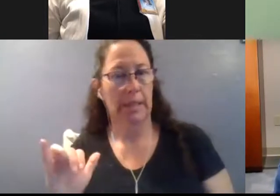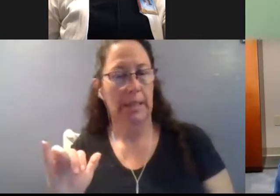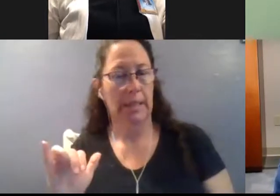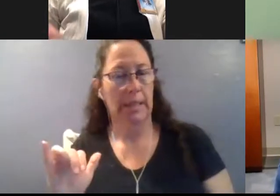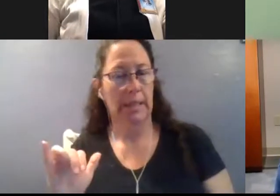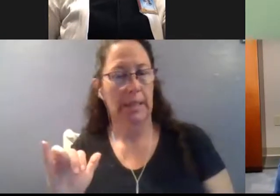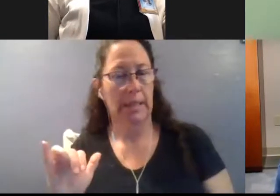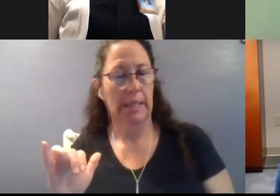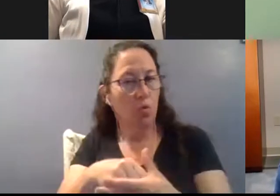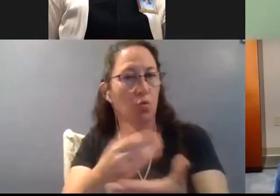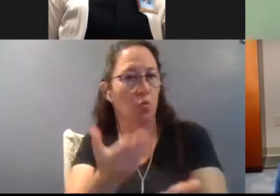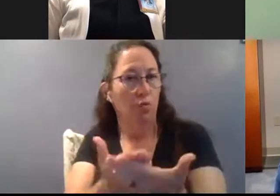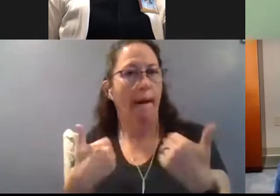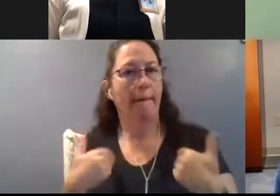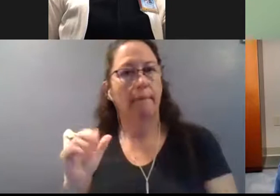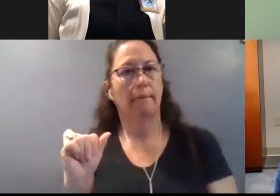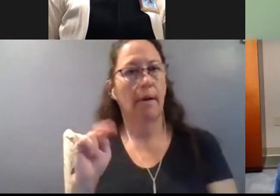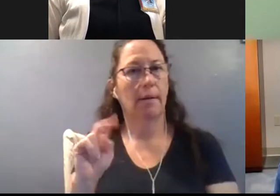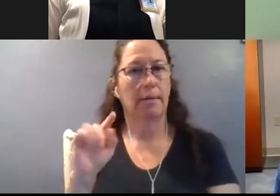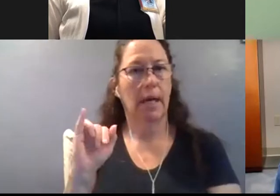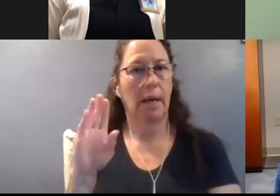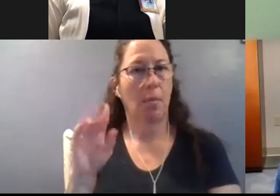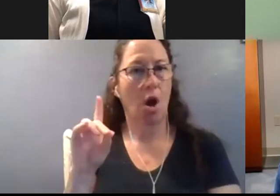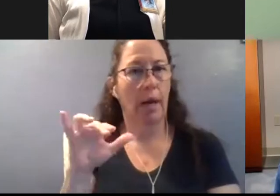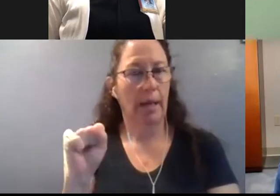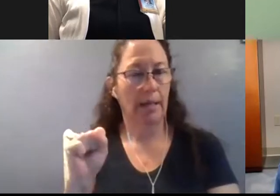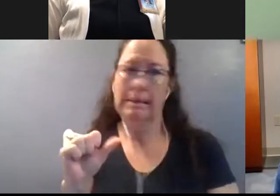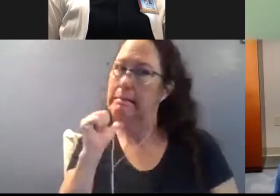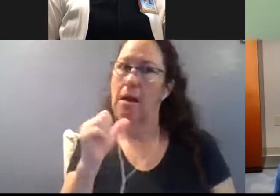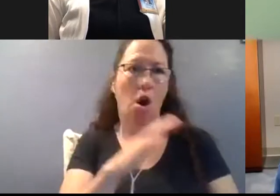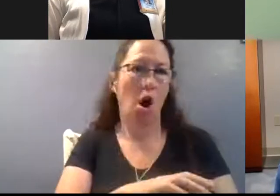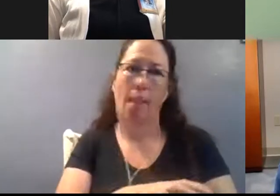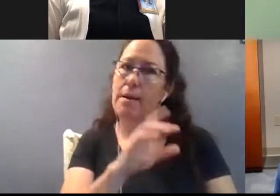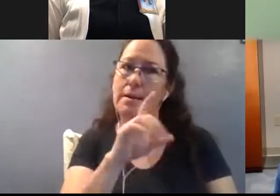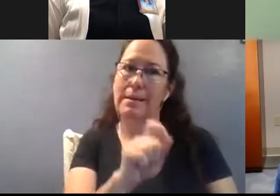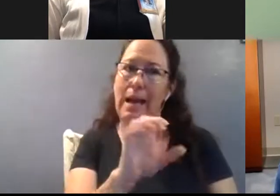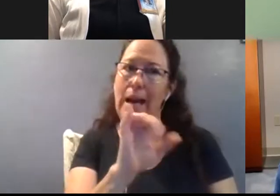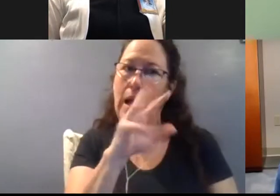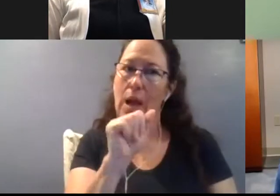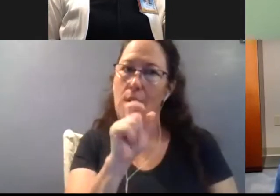antibodies. Those are not listed on the coronavirus.iowa.gov site,